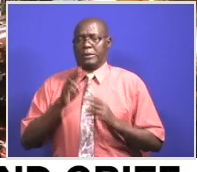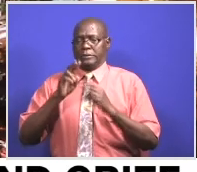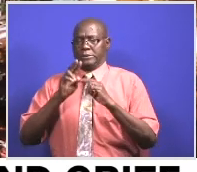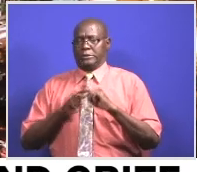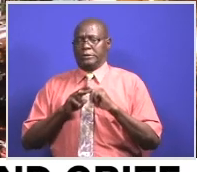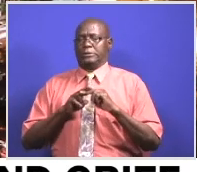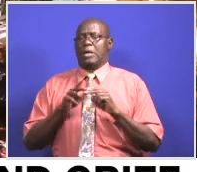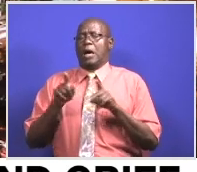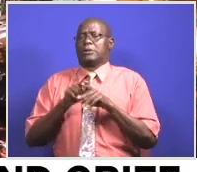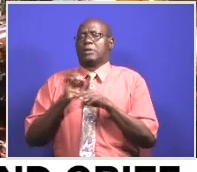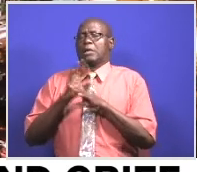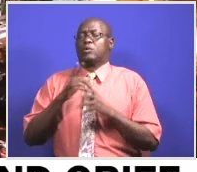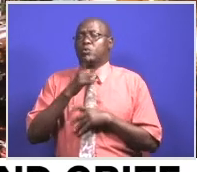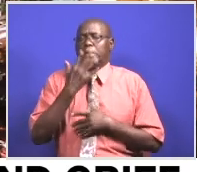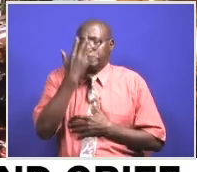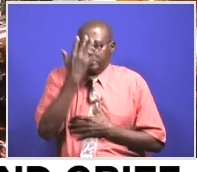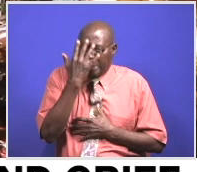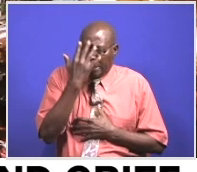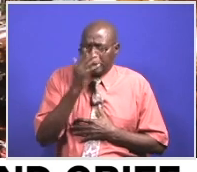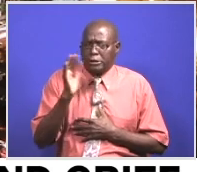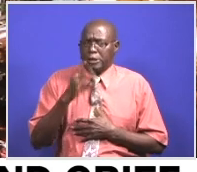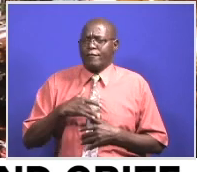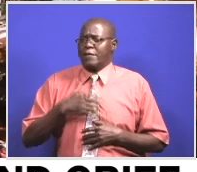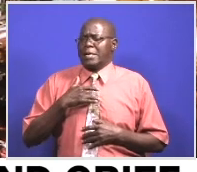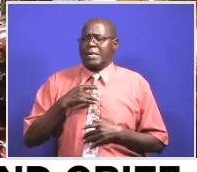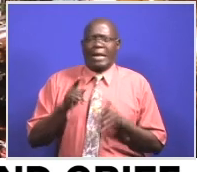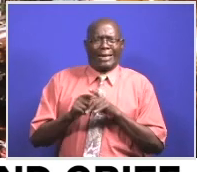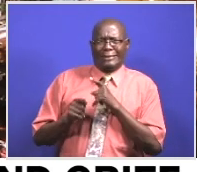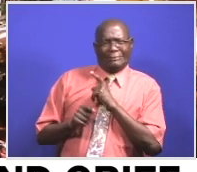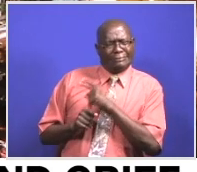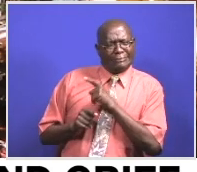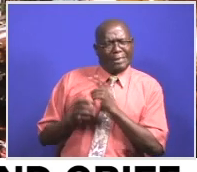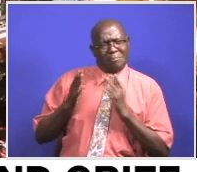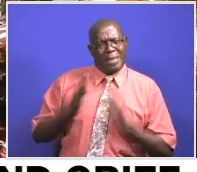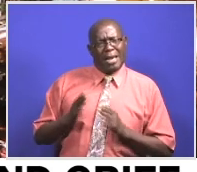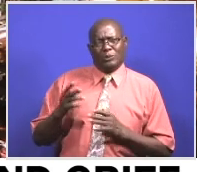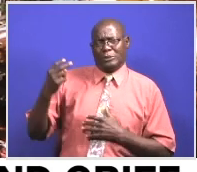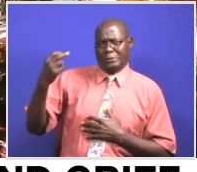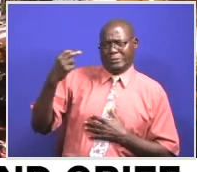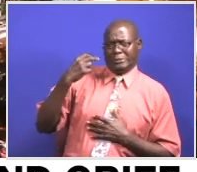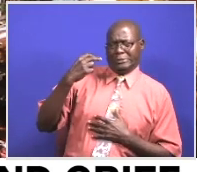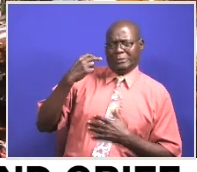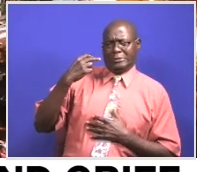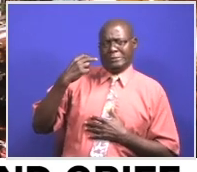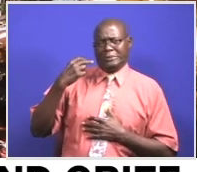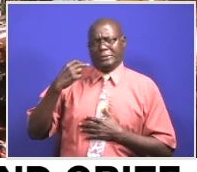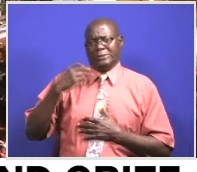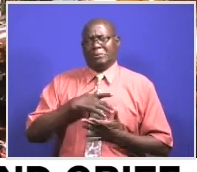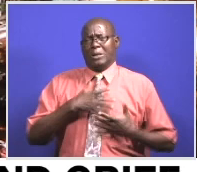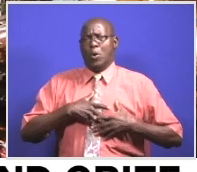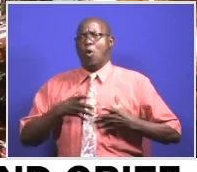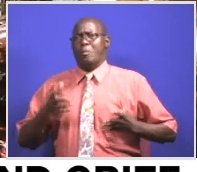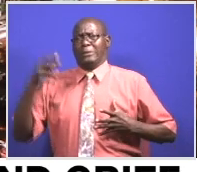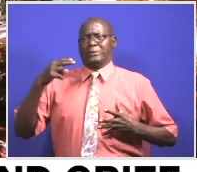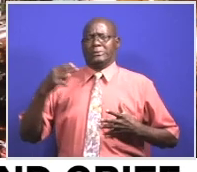So don't be shy. Don't feel like this person is going to see what I'm feeling from inside. Let me tell you,